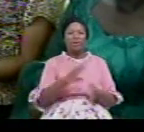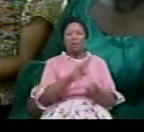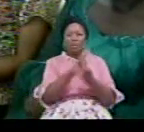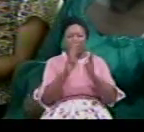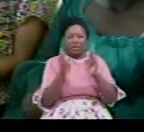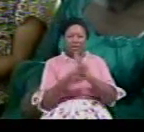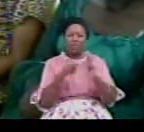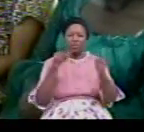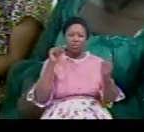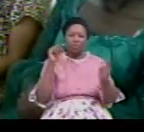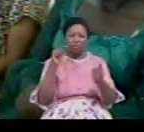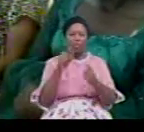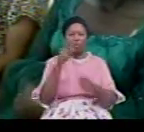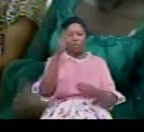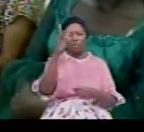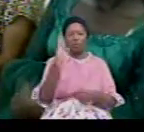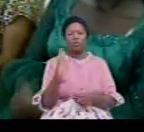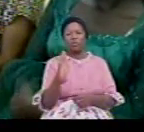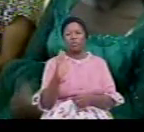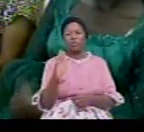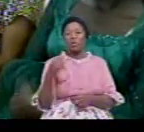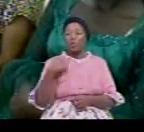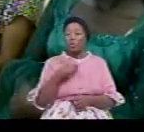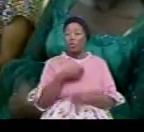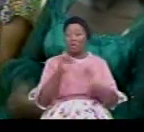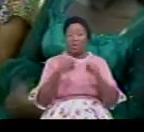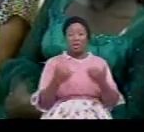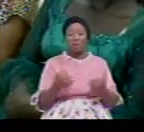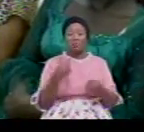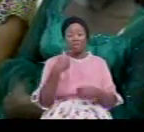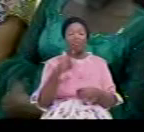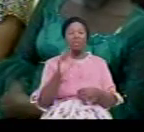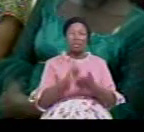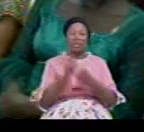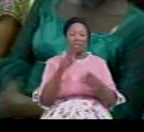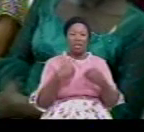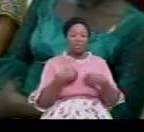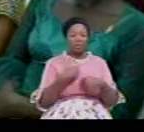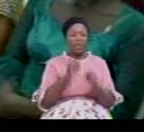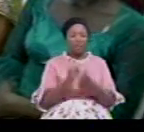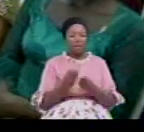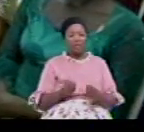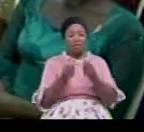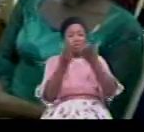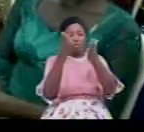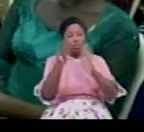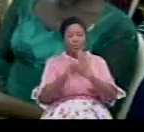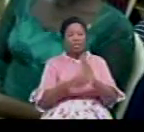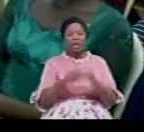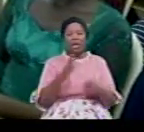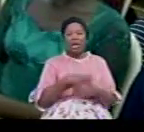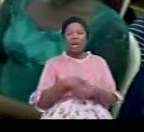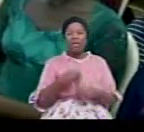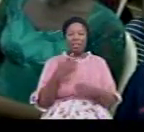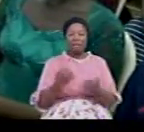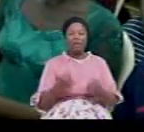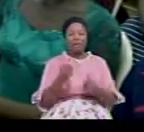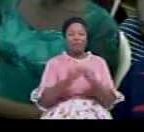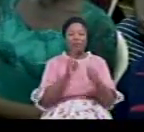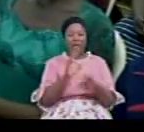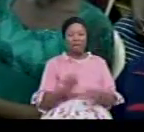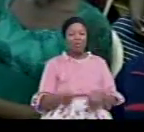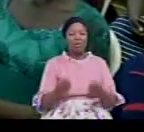toward God. We cannot say, okay, he's made the atonement, everybody can come in. He says,